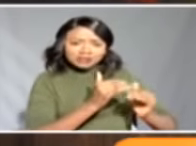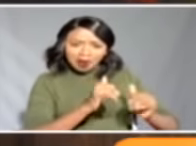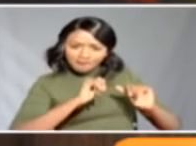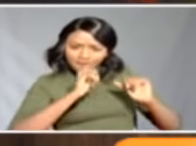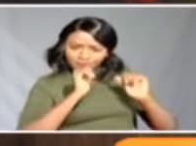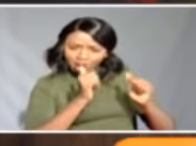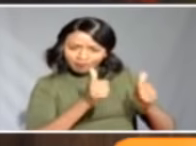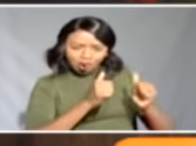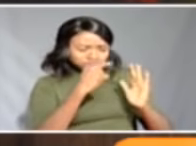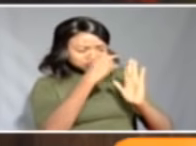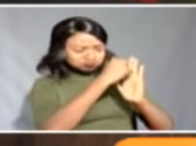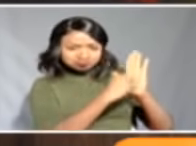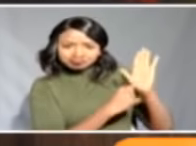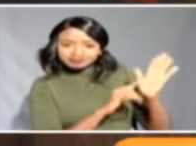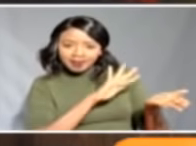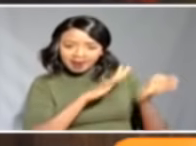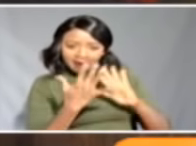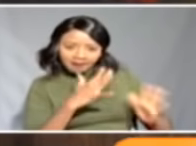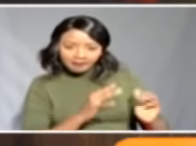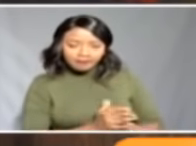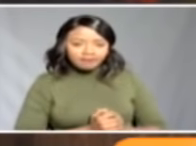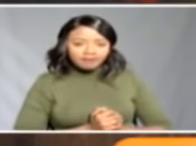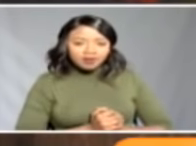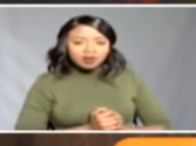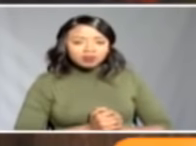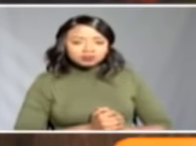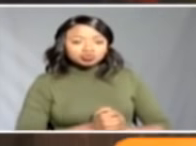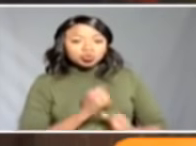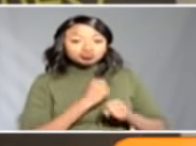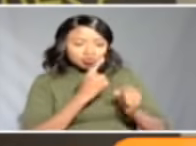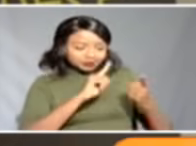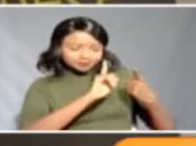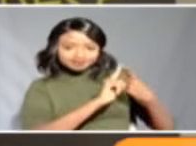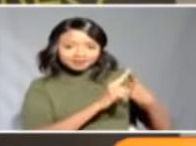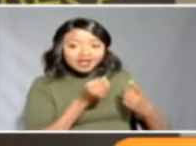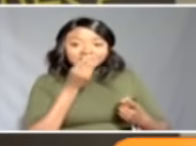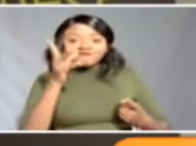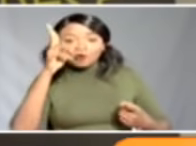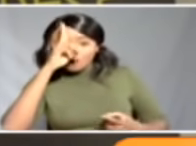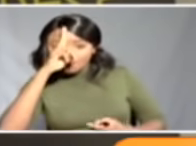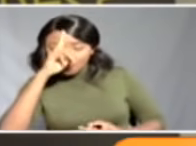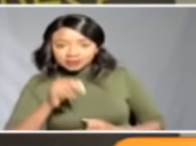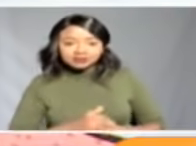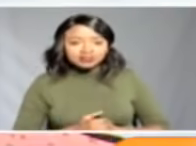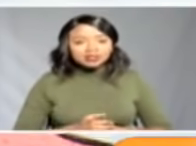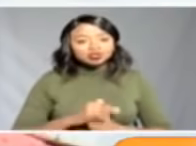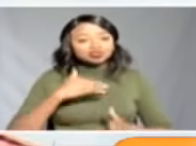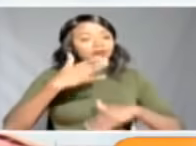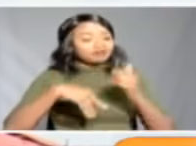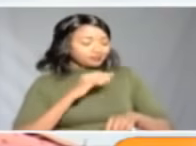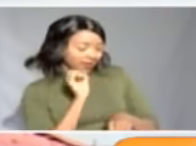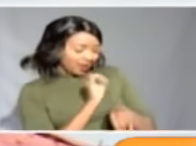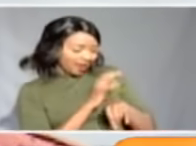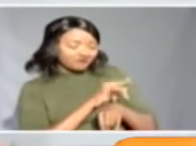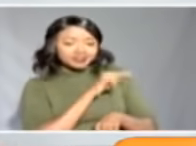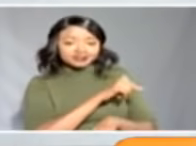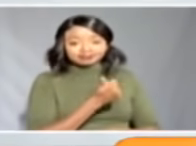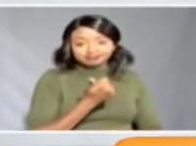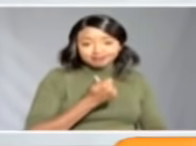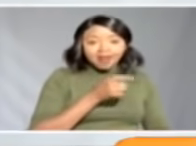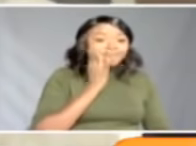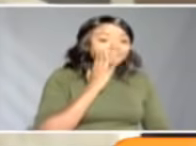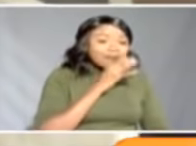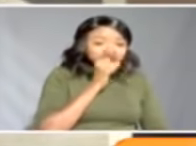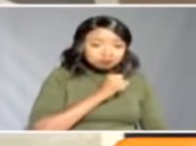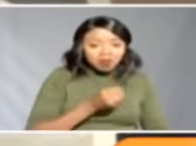the case is concerned. We should be report the matter to the police. We let advise the grandmother to report the case to the police,